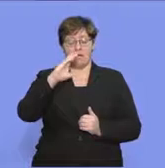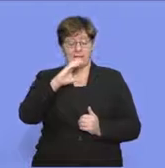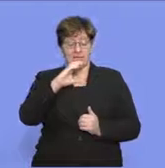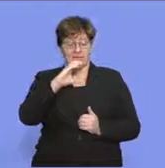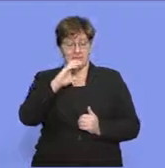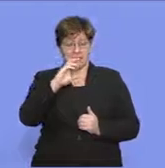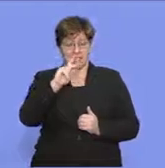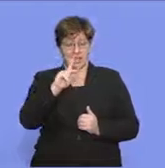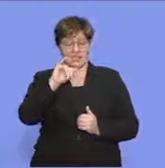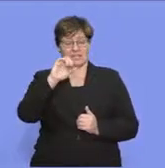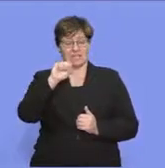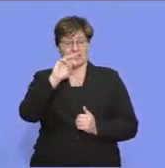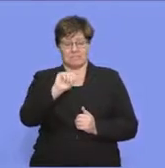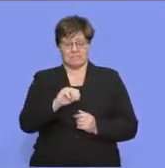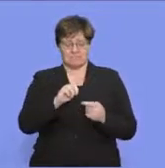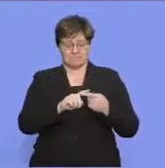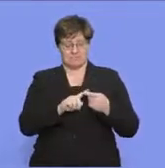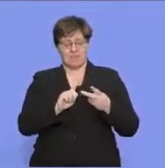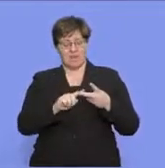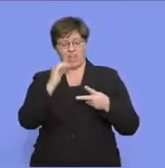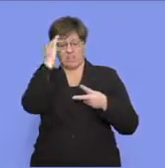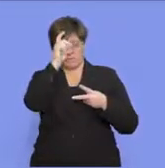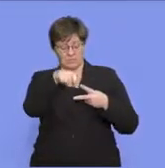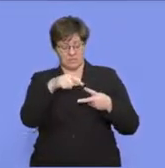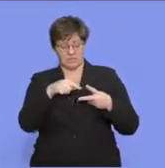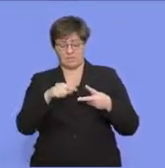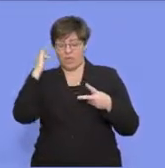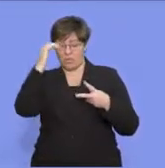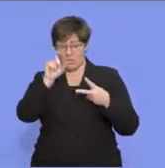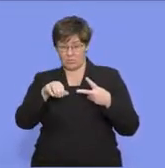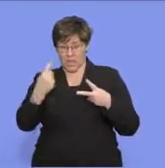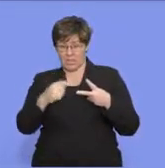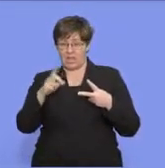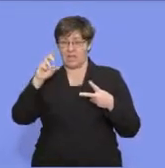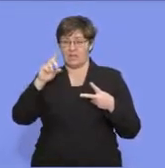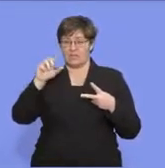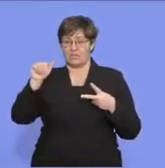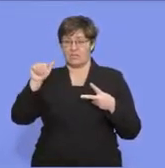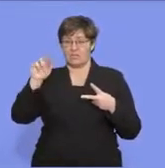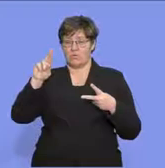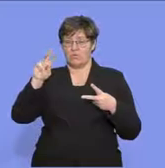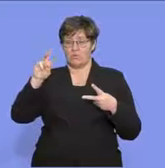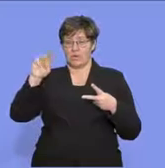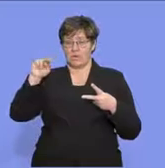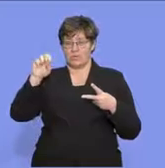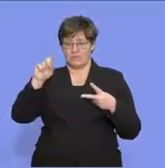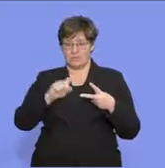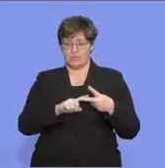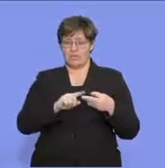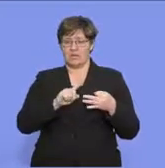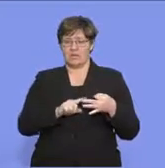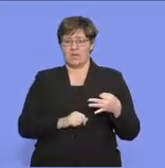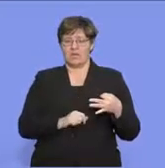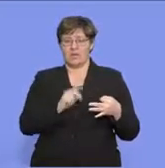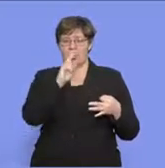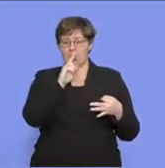going to look at Darwinism, which is also from Darwin. We're going to have a look at punctuated equilibrium.